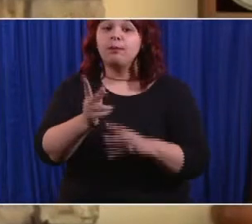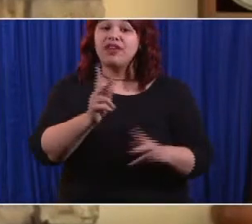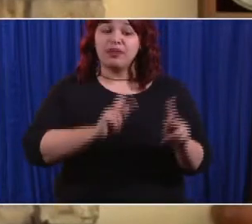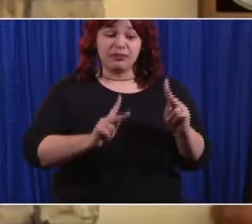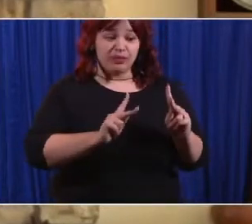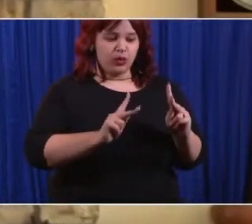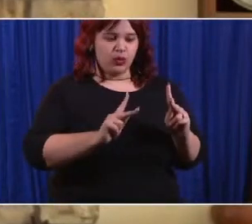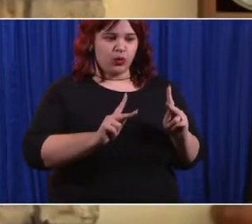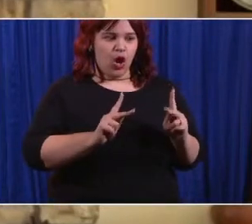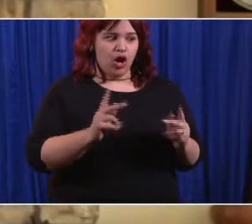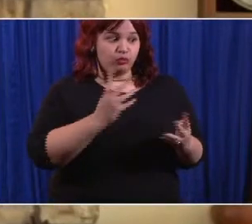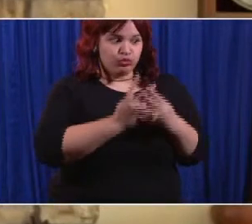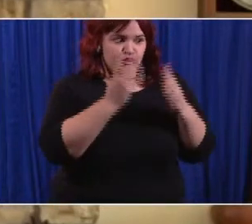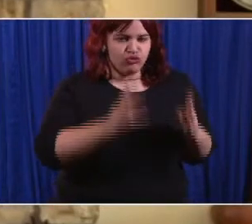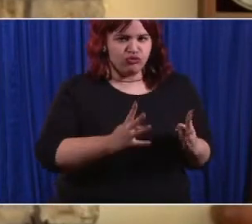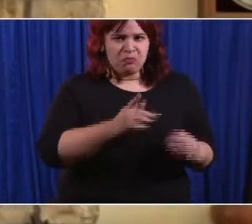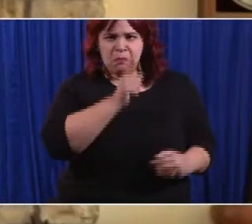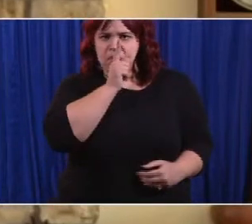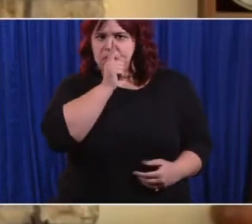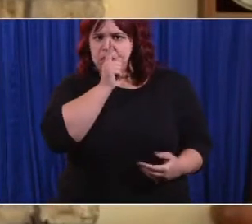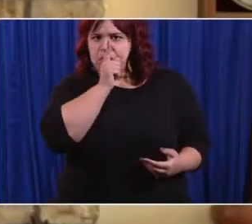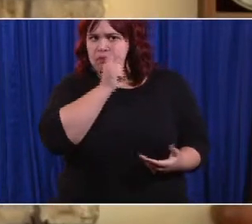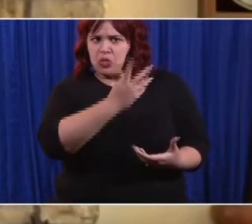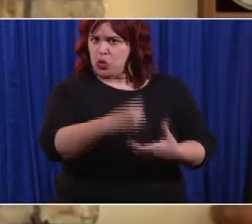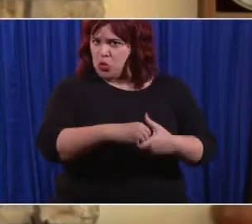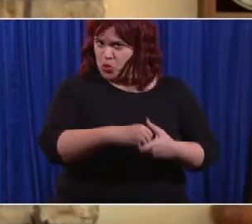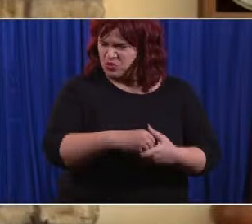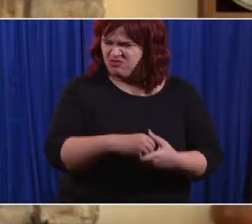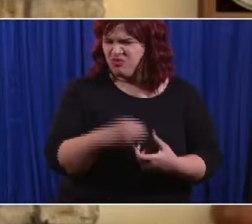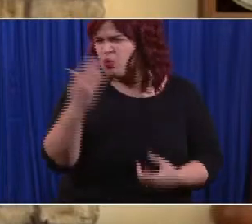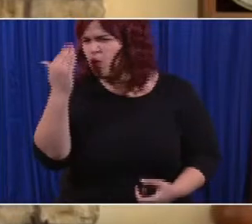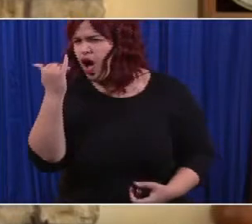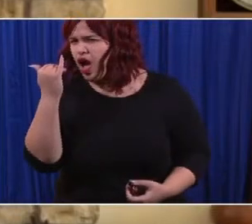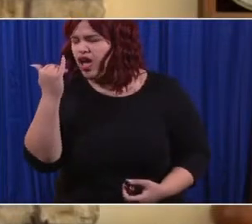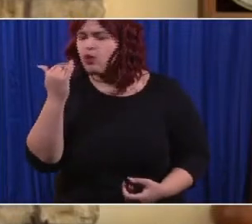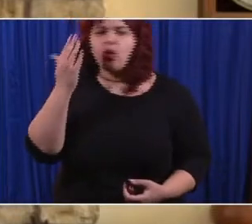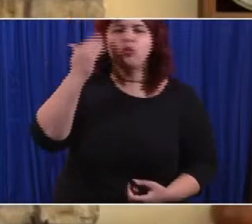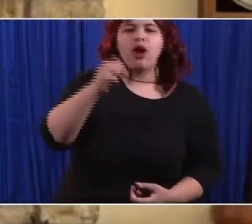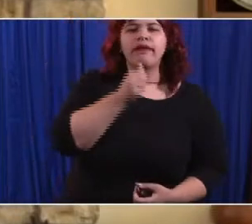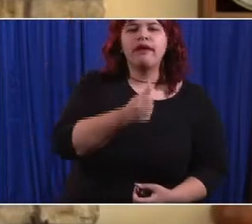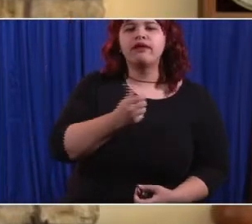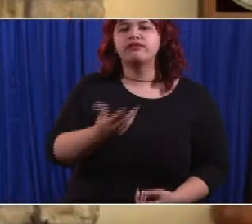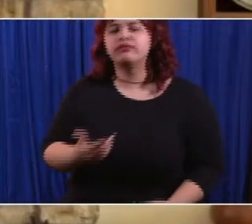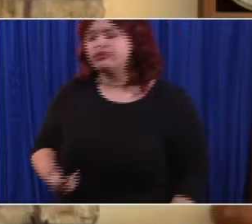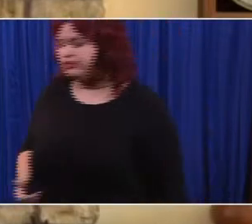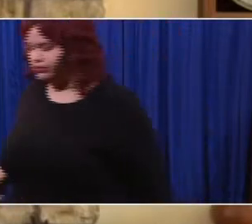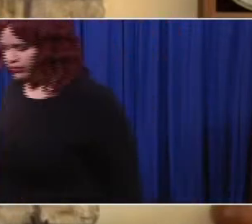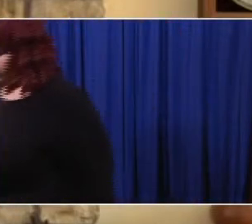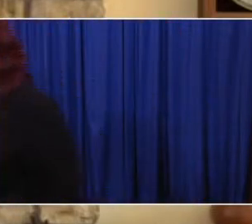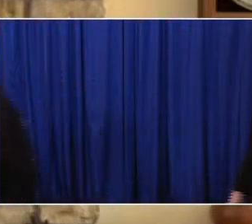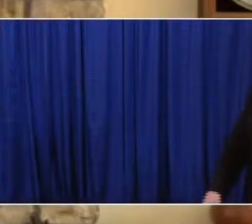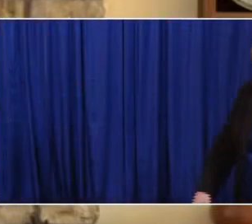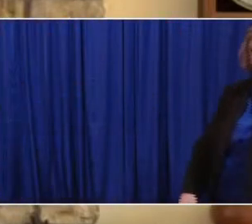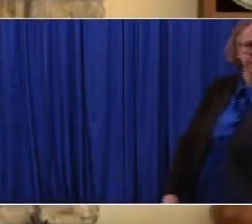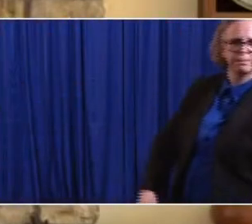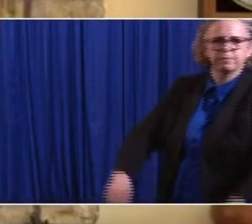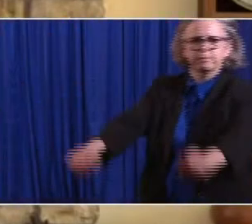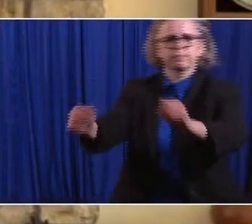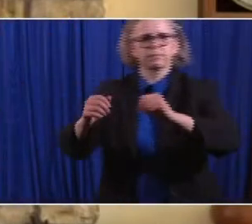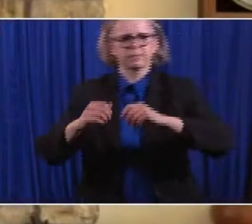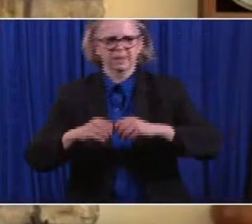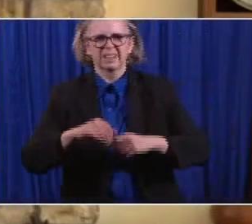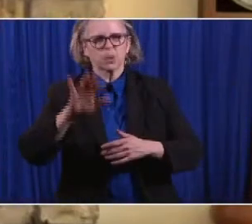followed Marty with prisoners, and the attitude has been anybody in